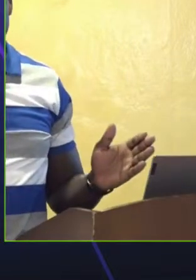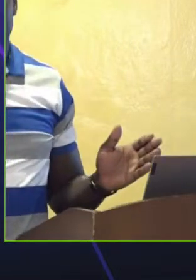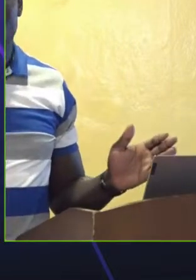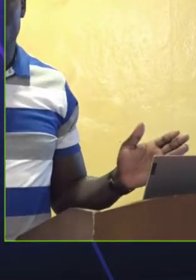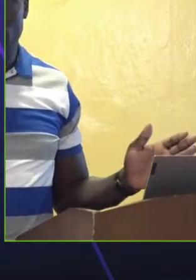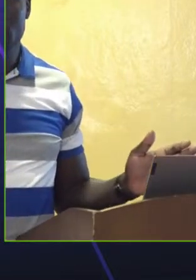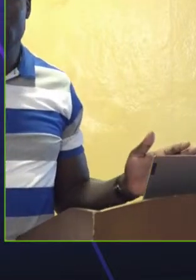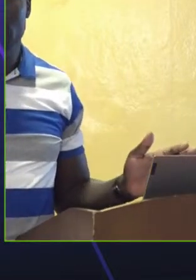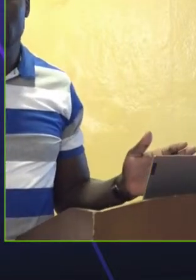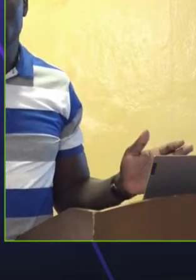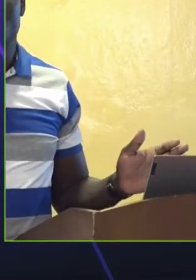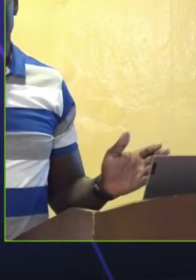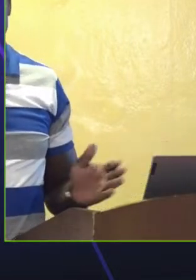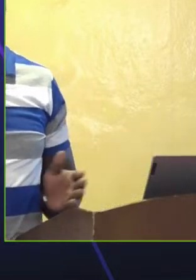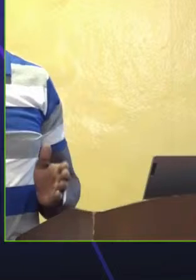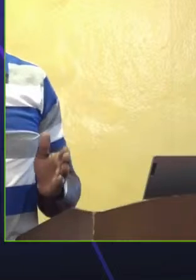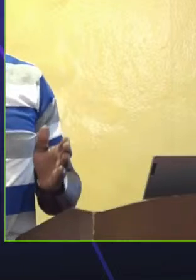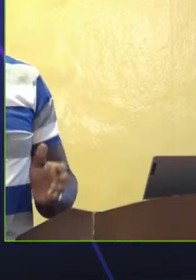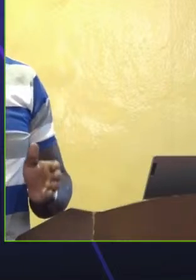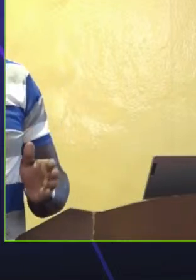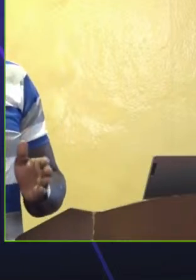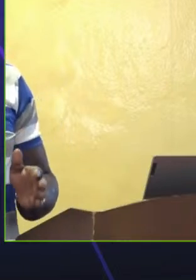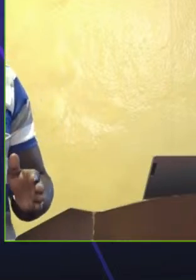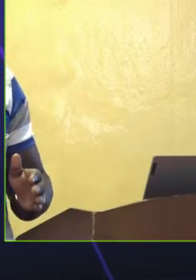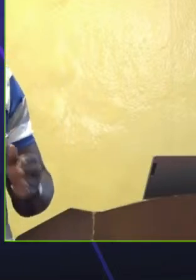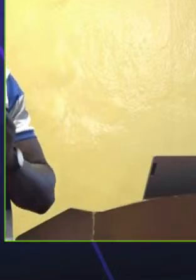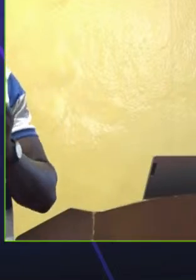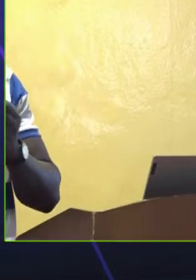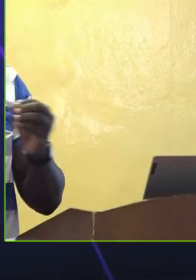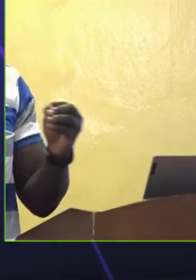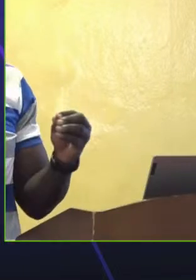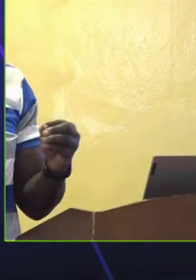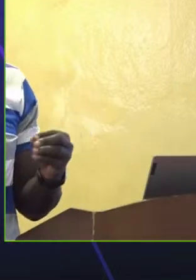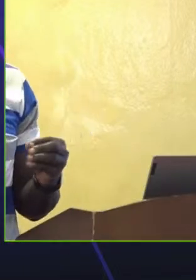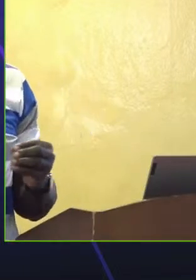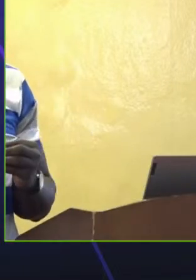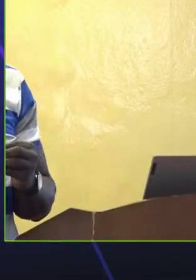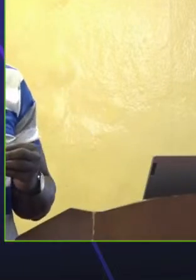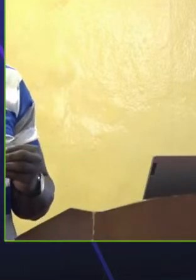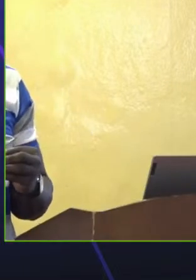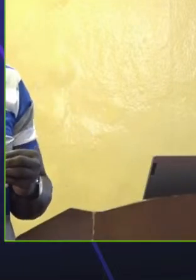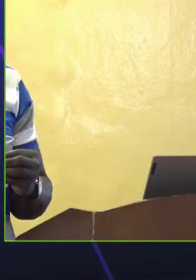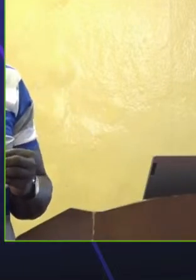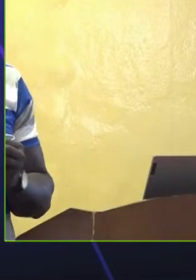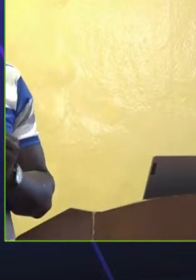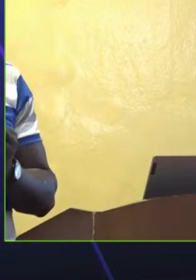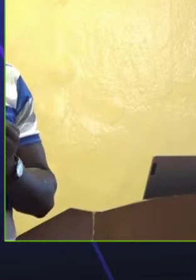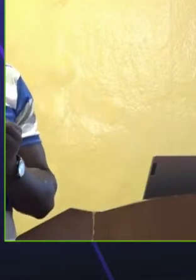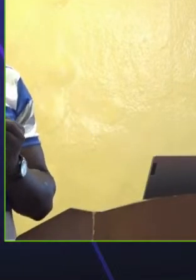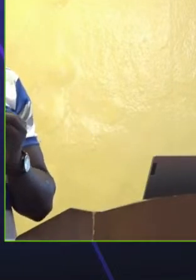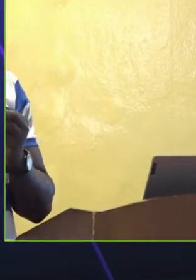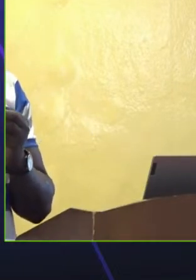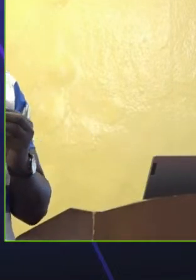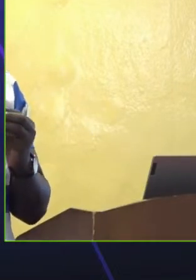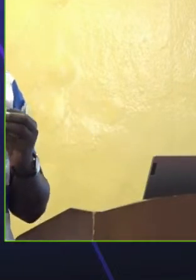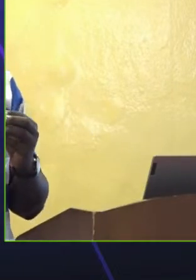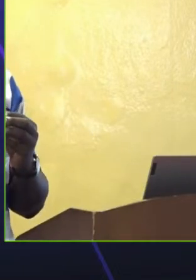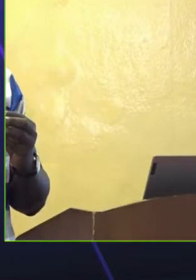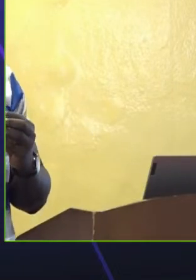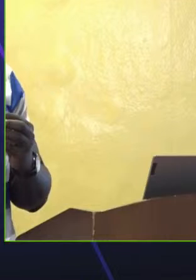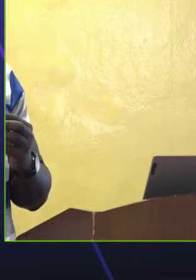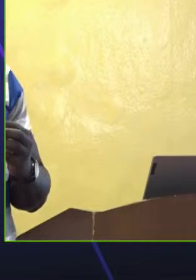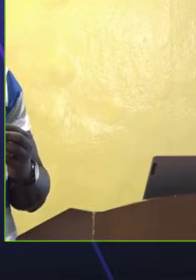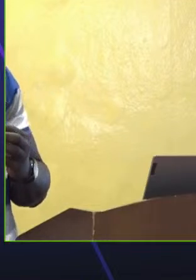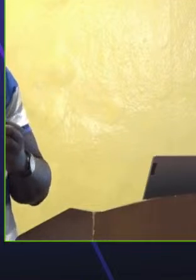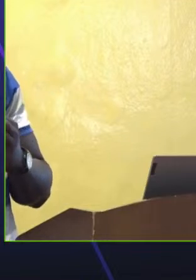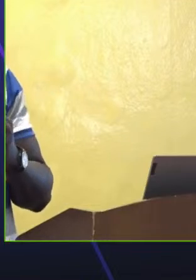gender divide, where there was conspicuous disparities between men and women. And now there are digital solutions,